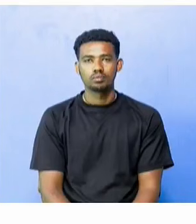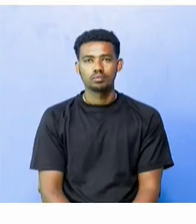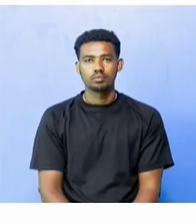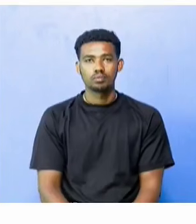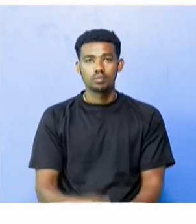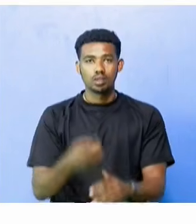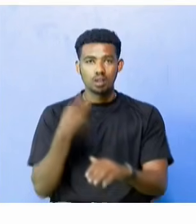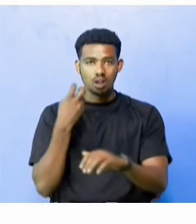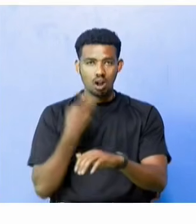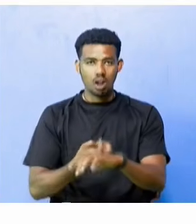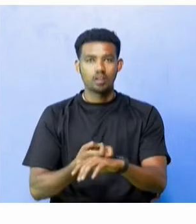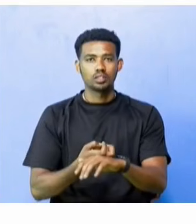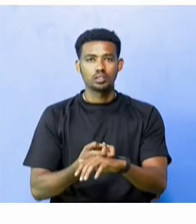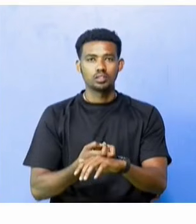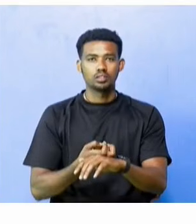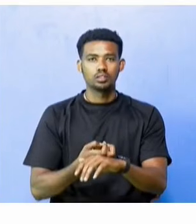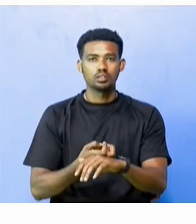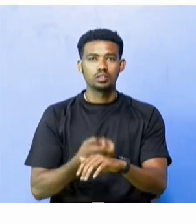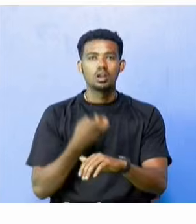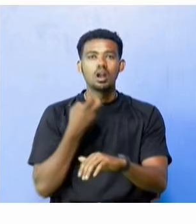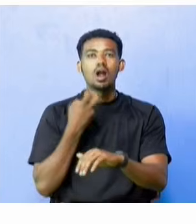harder,